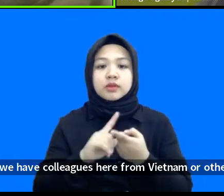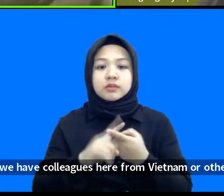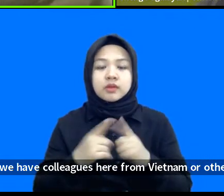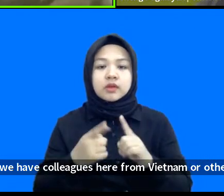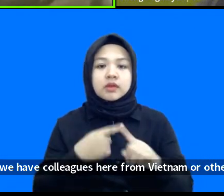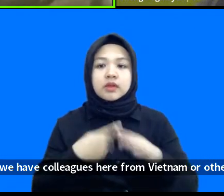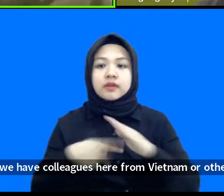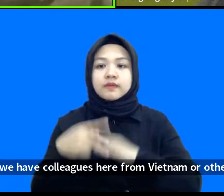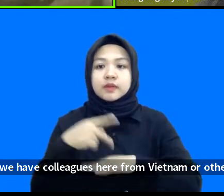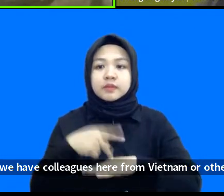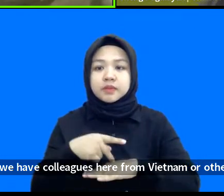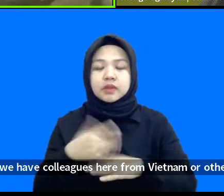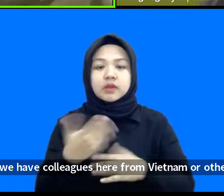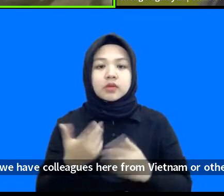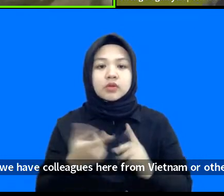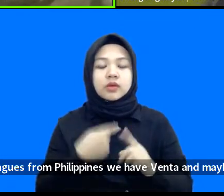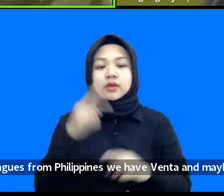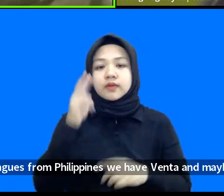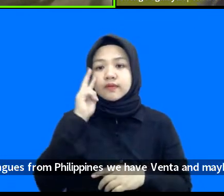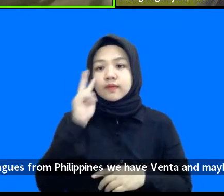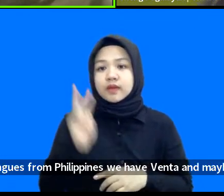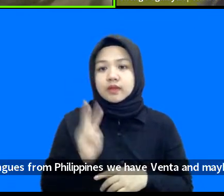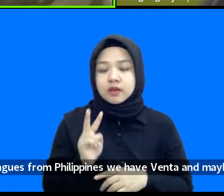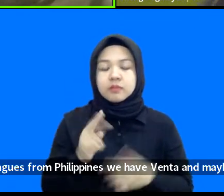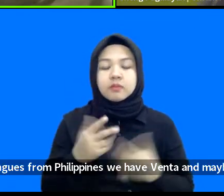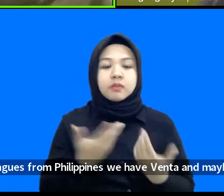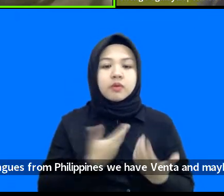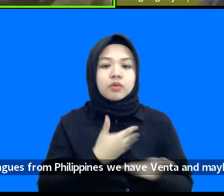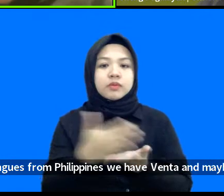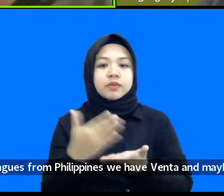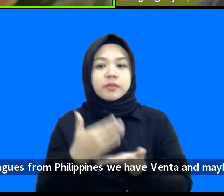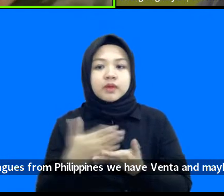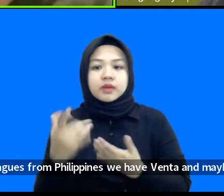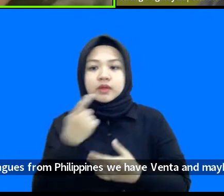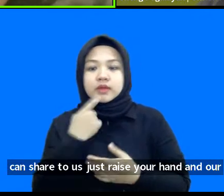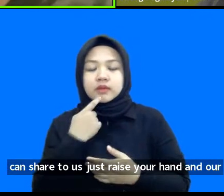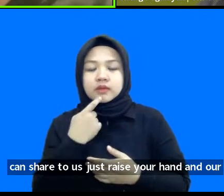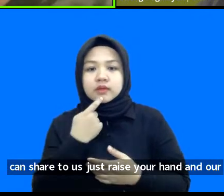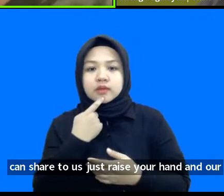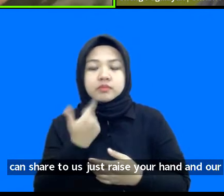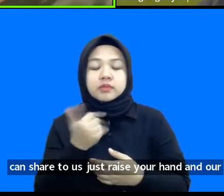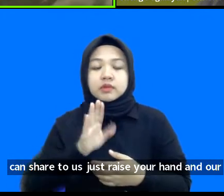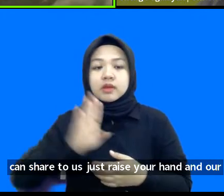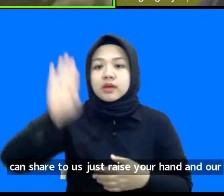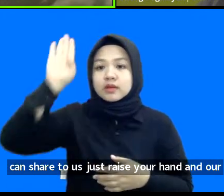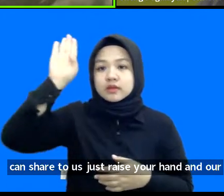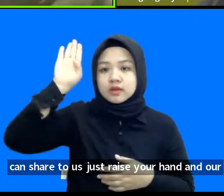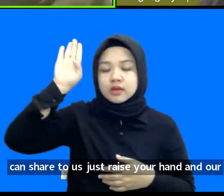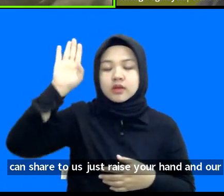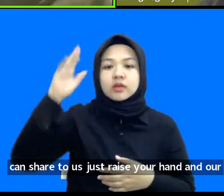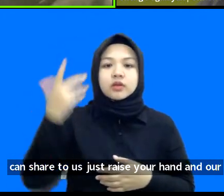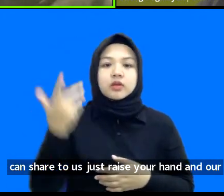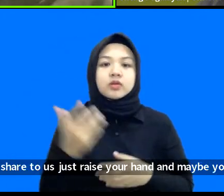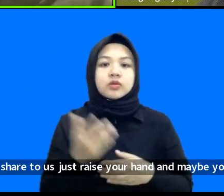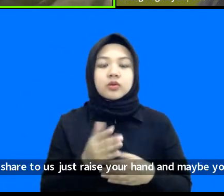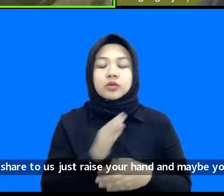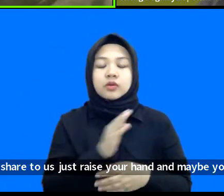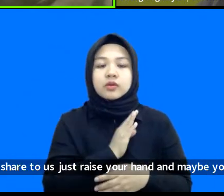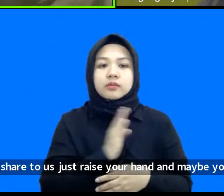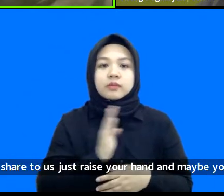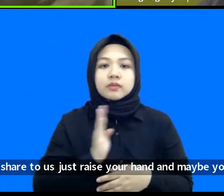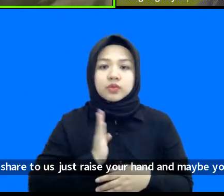you can share to us. Just raise your hand, and our committee will allow you to